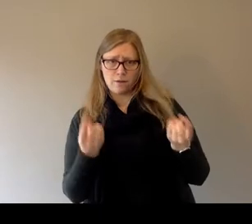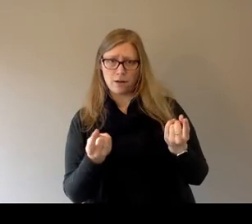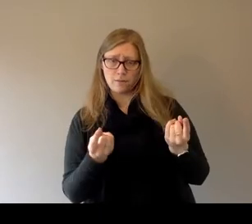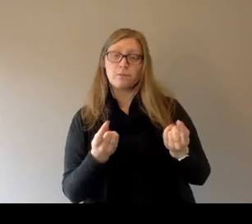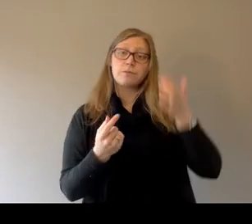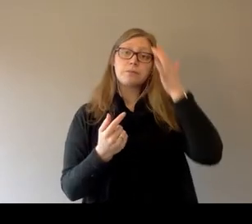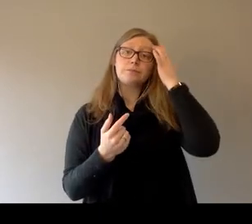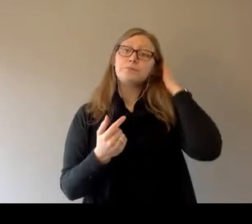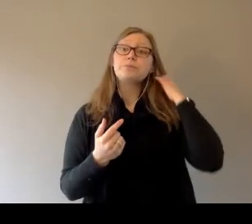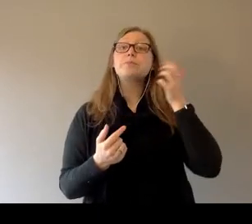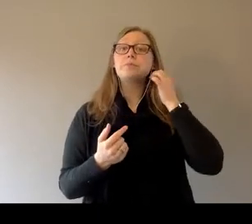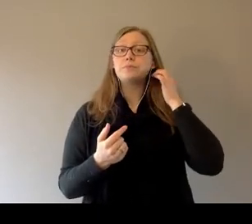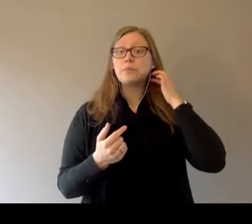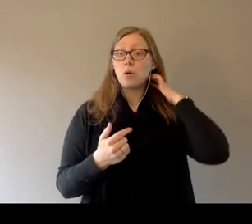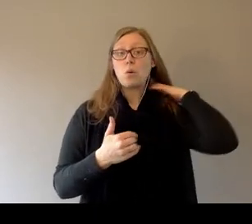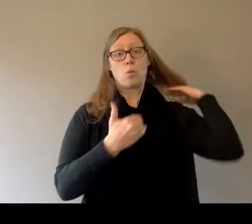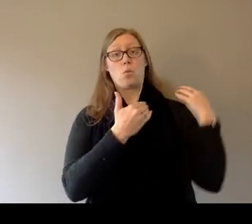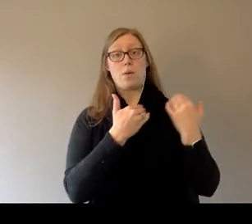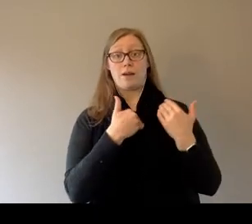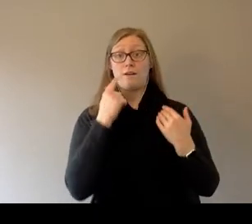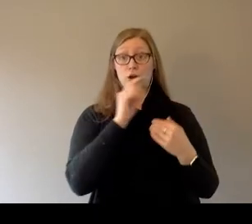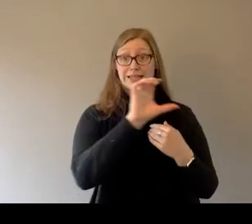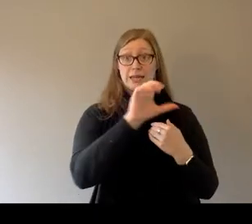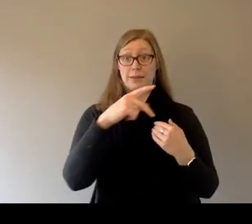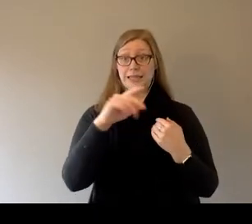the congruent triangle part. Okay.